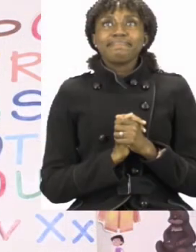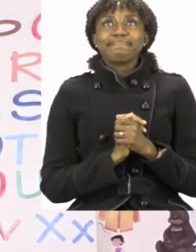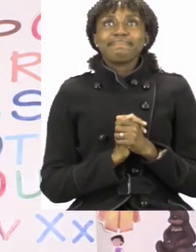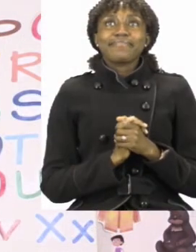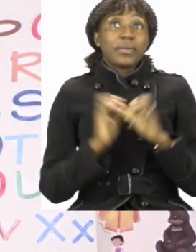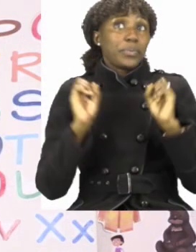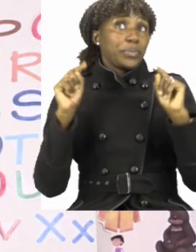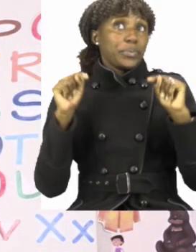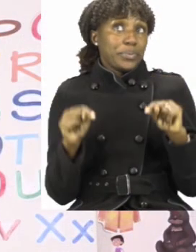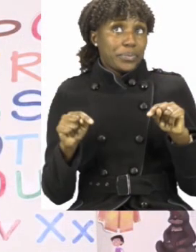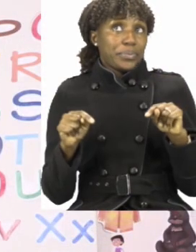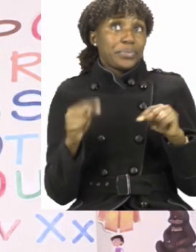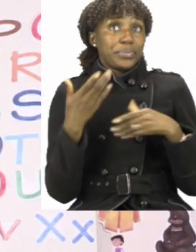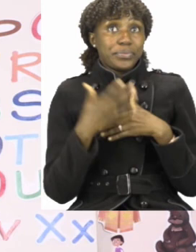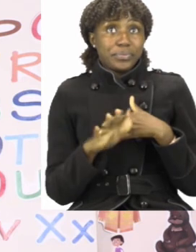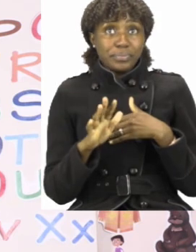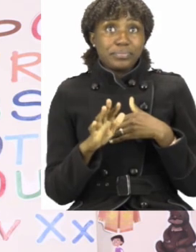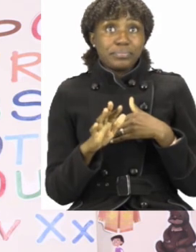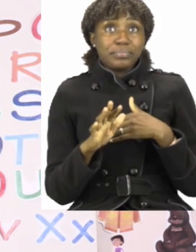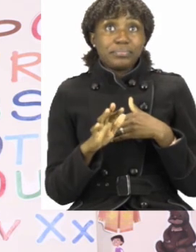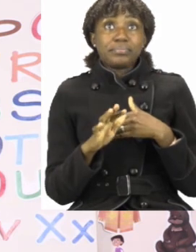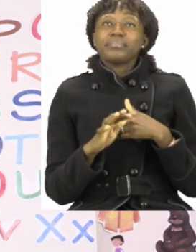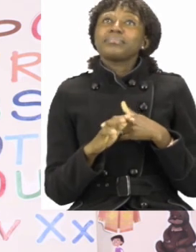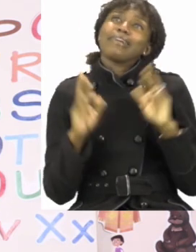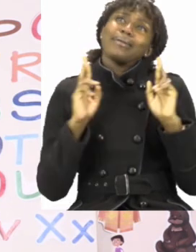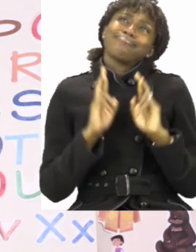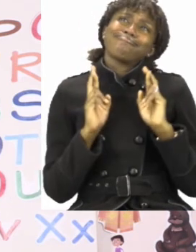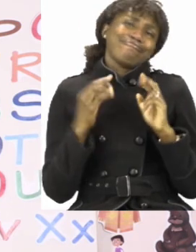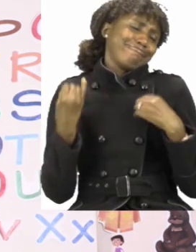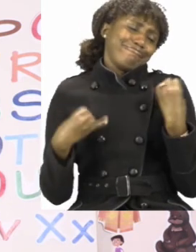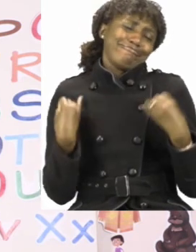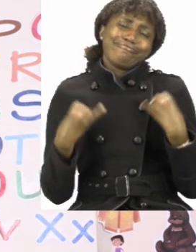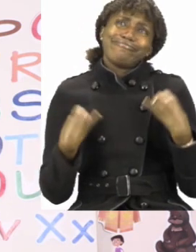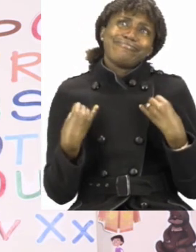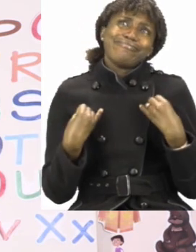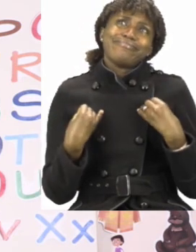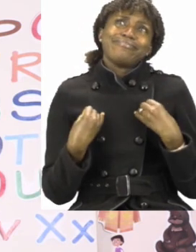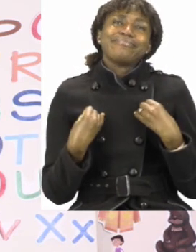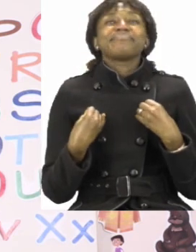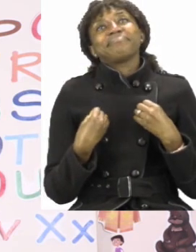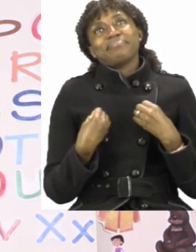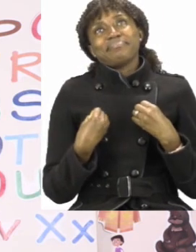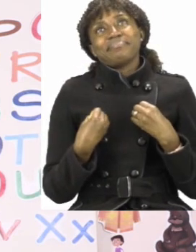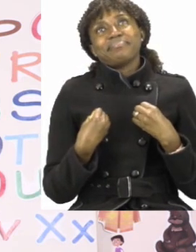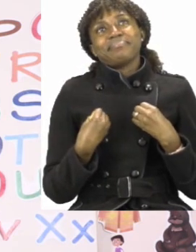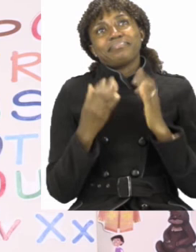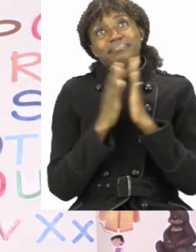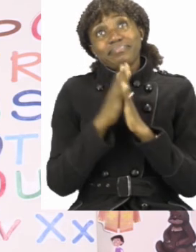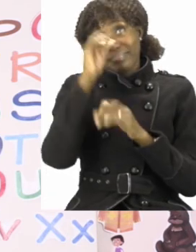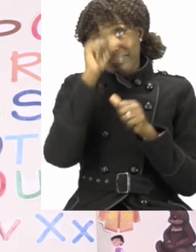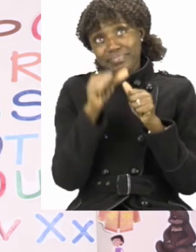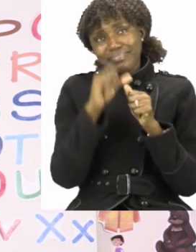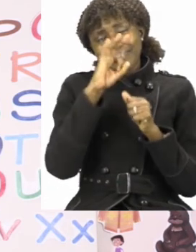Boys and girls, we have now come to the end of our lesson and I hope you had fun. I know I did. Remember, if